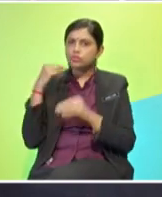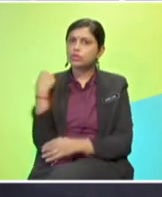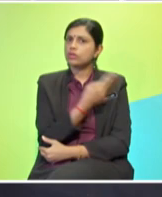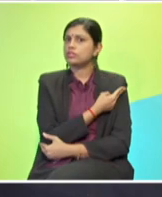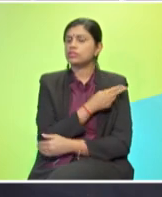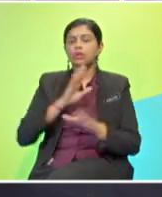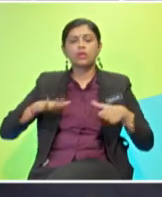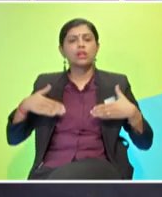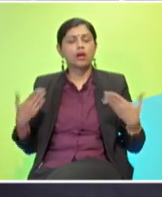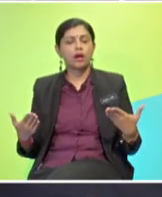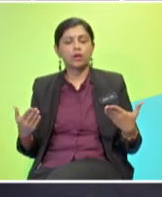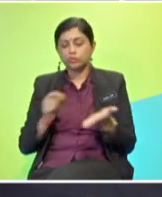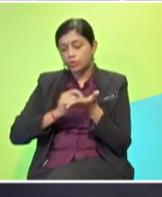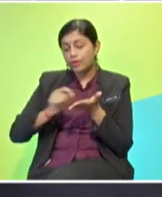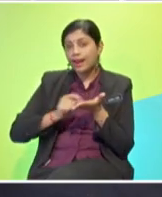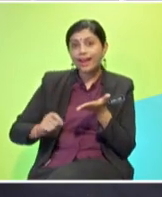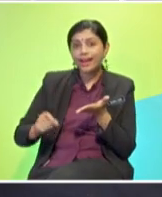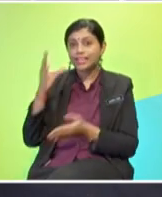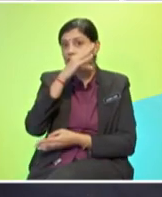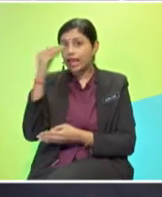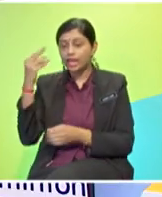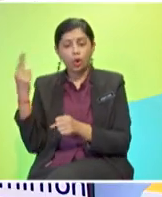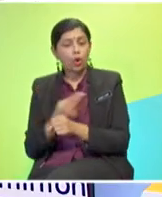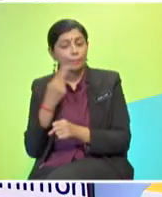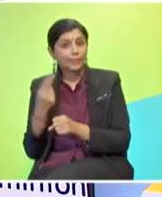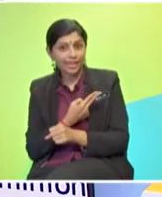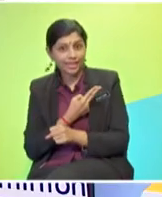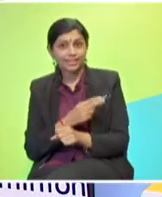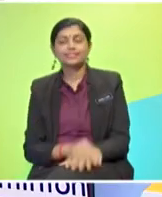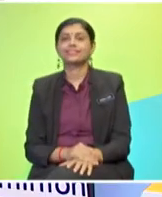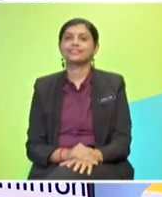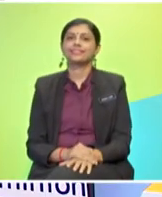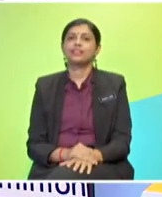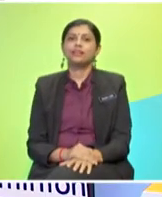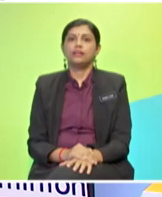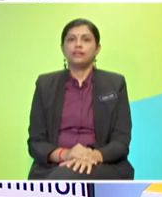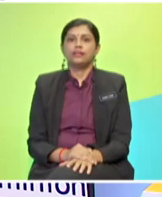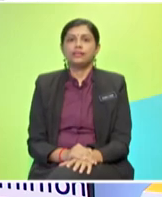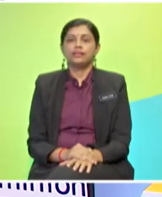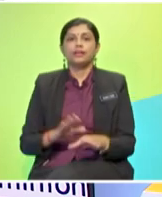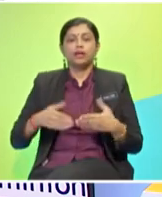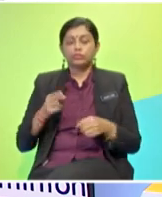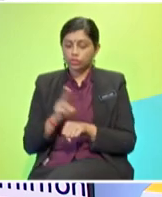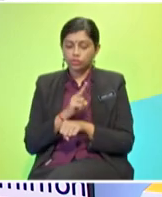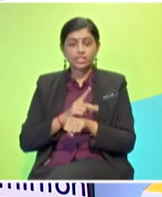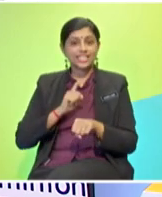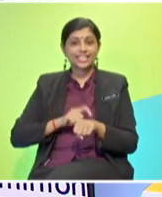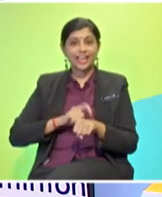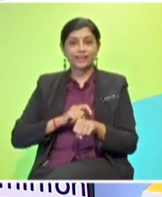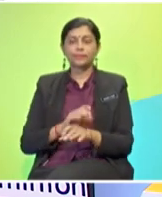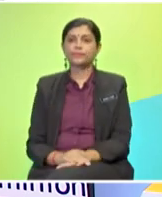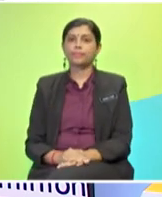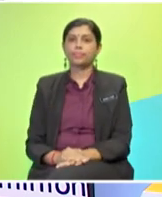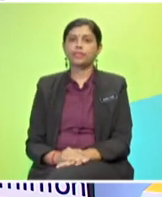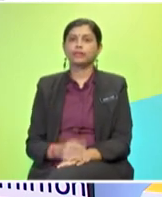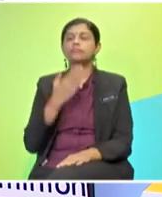teach us on how to understand what is hobby and how to utilize our time very well. All right. So thank you so much again, and I